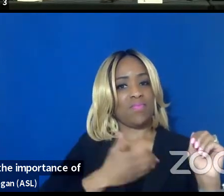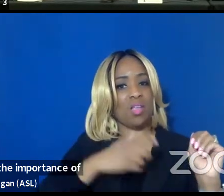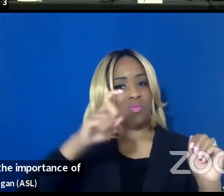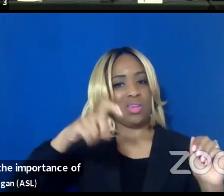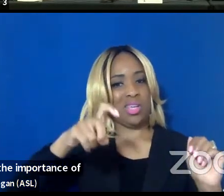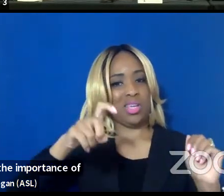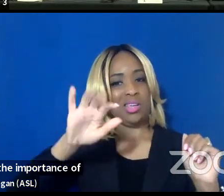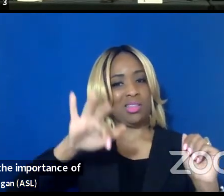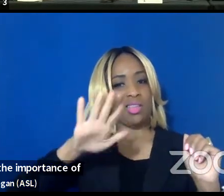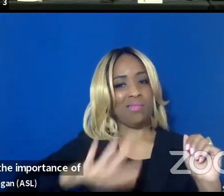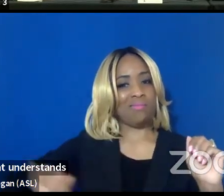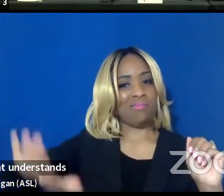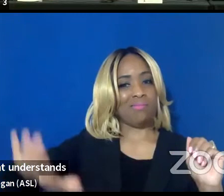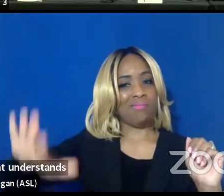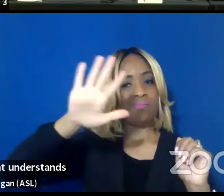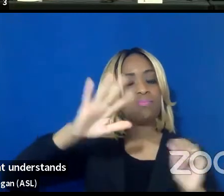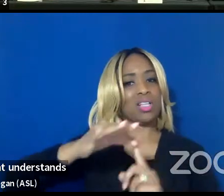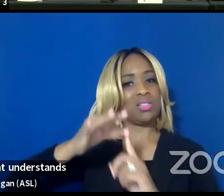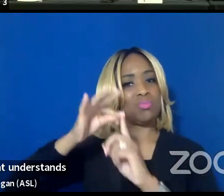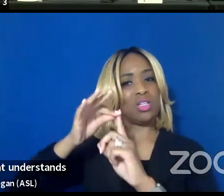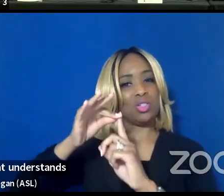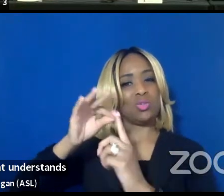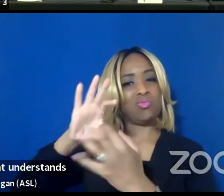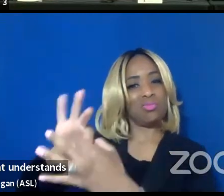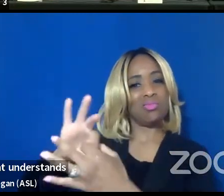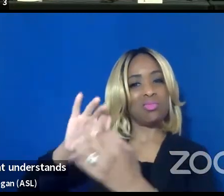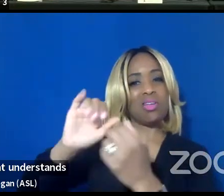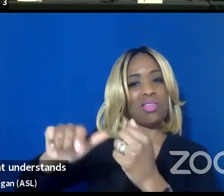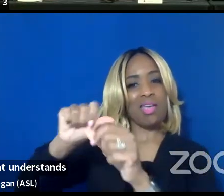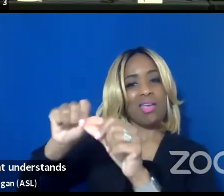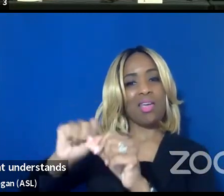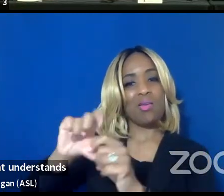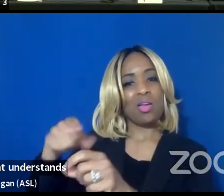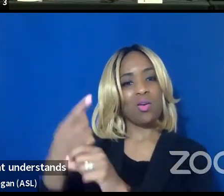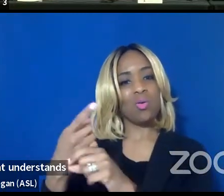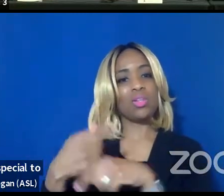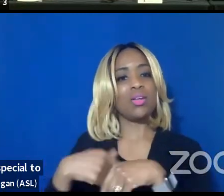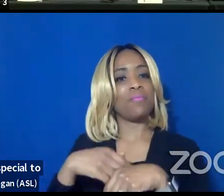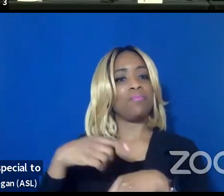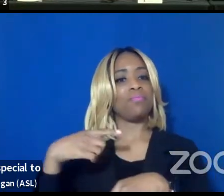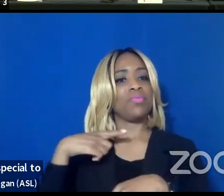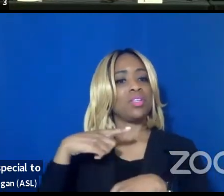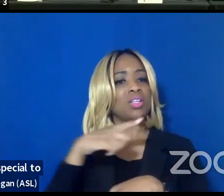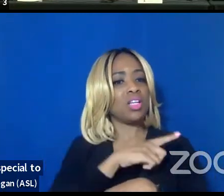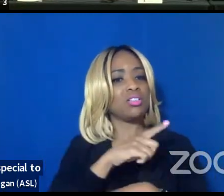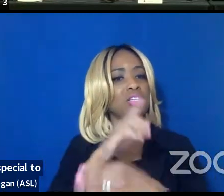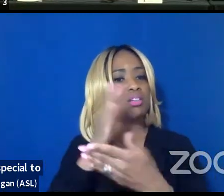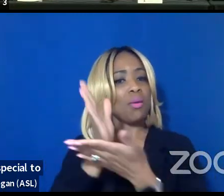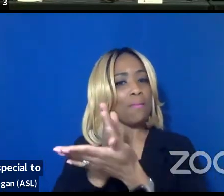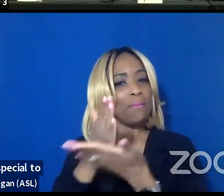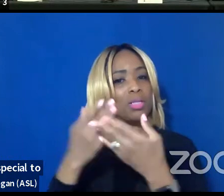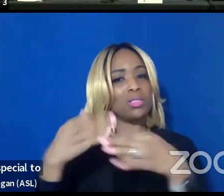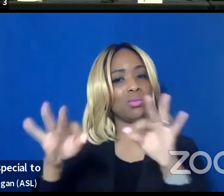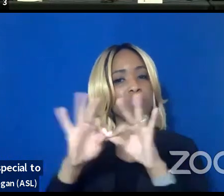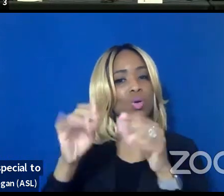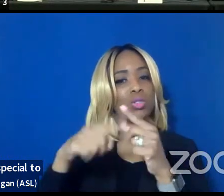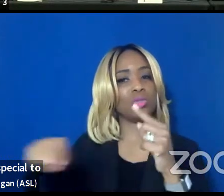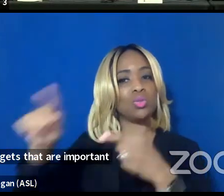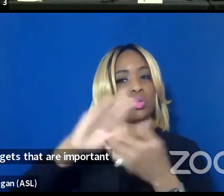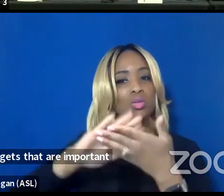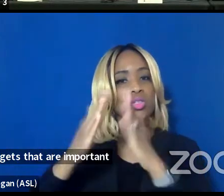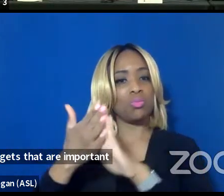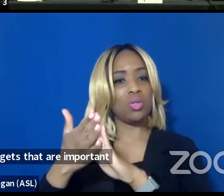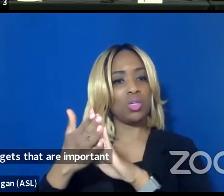that that are special to lakeshore, the legislature, the budgets that are important to these communities. It's important